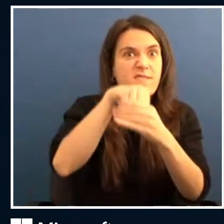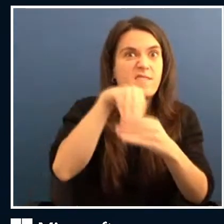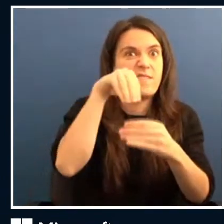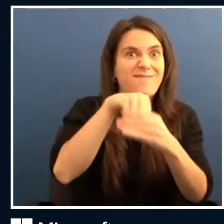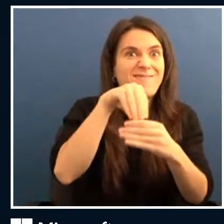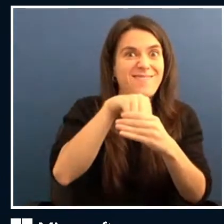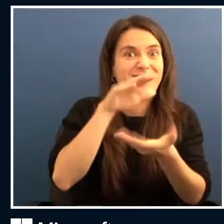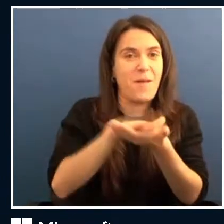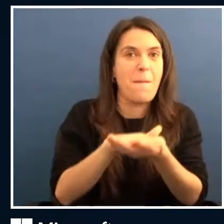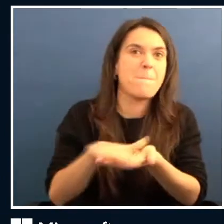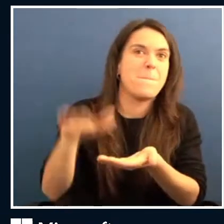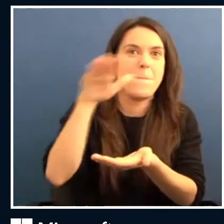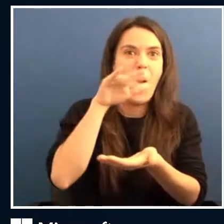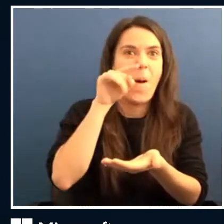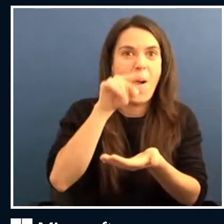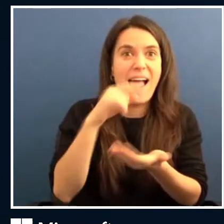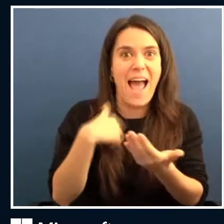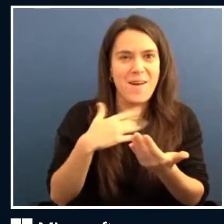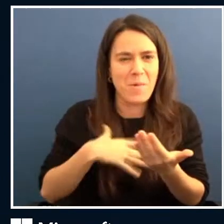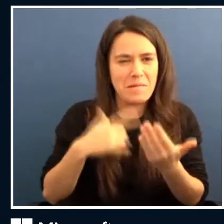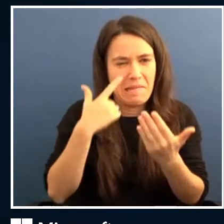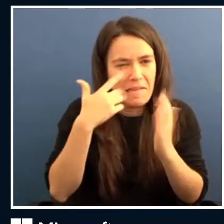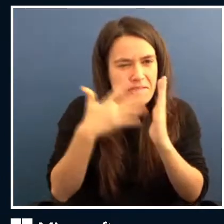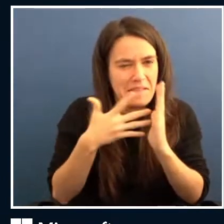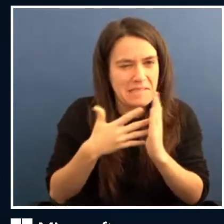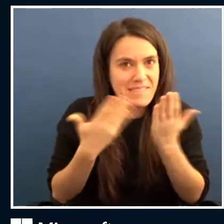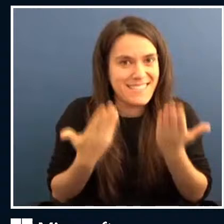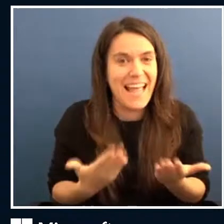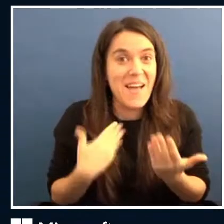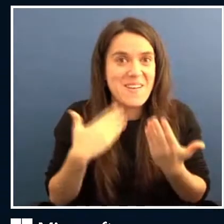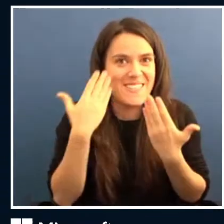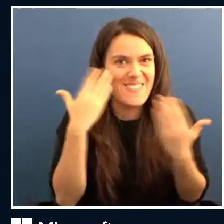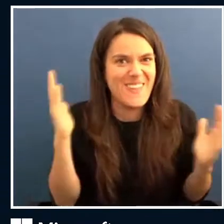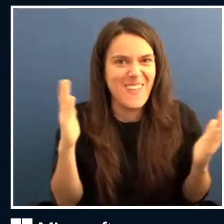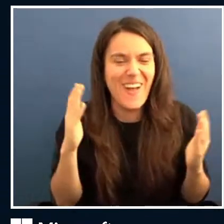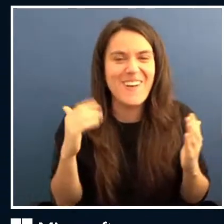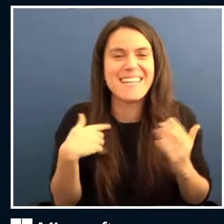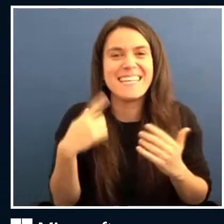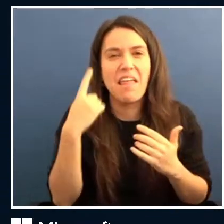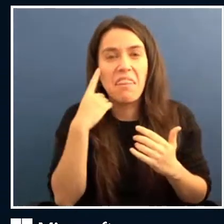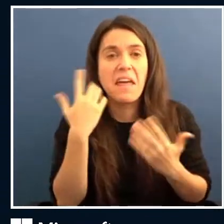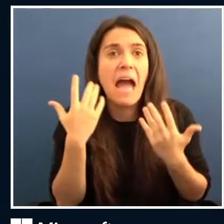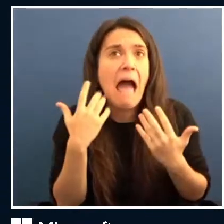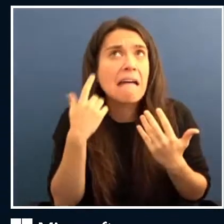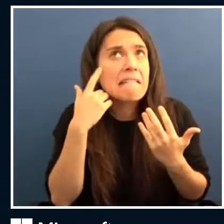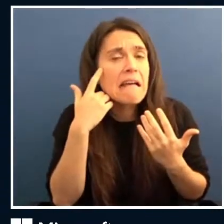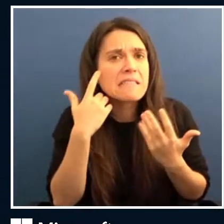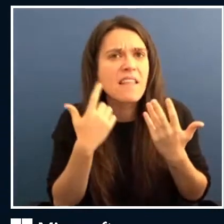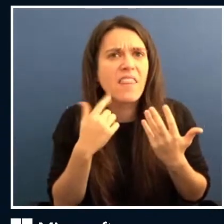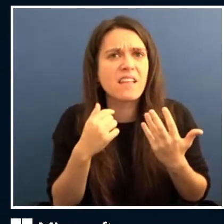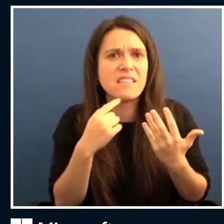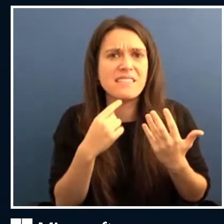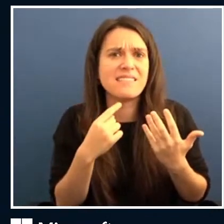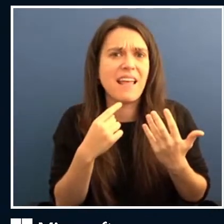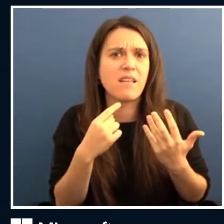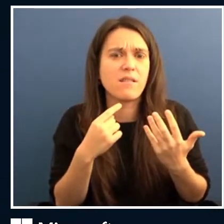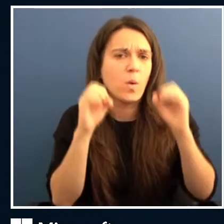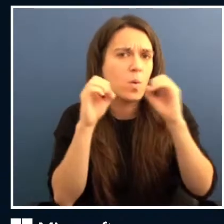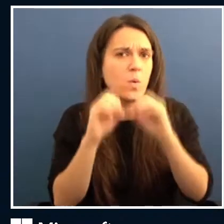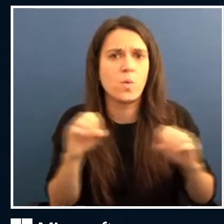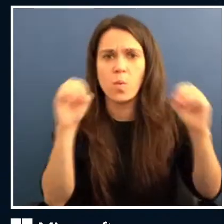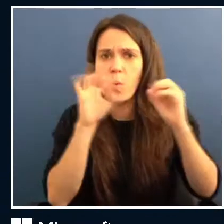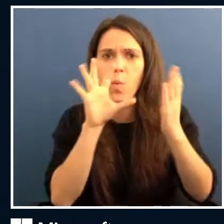so much right now to see, like, if I just added a random image, what would it say? I'm guessing it would just not detect any tag in the image right